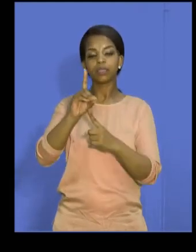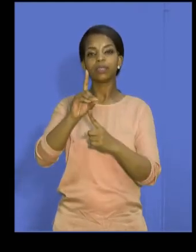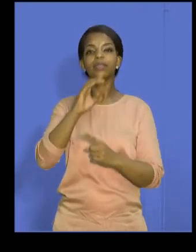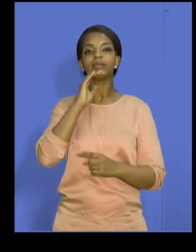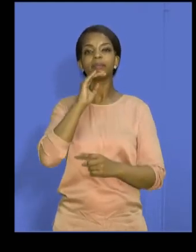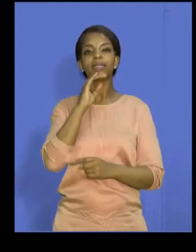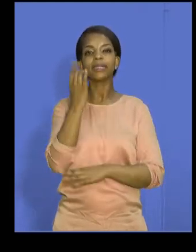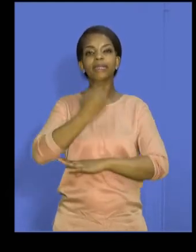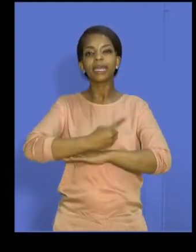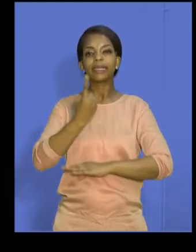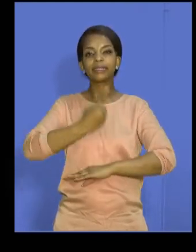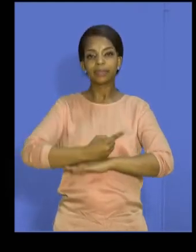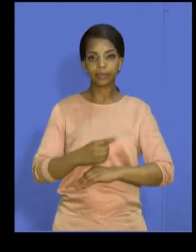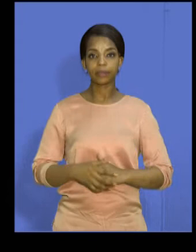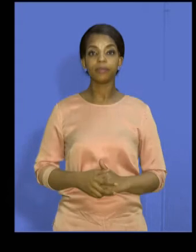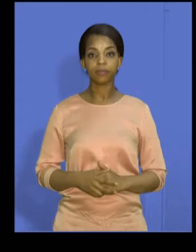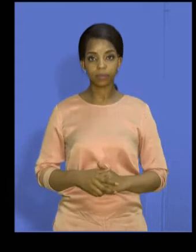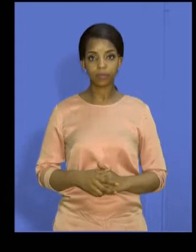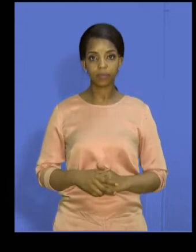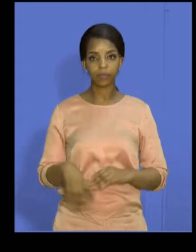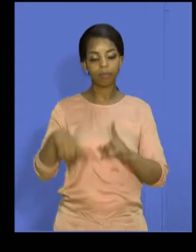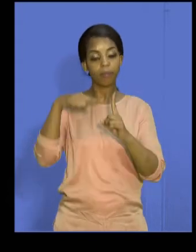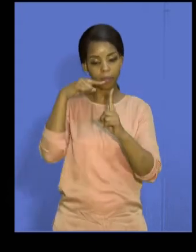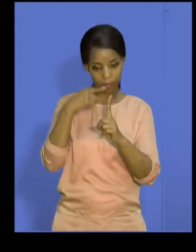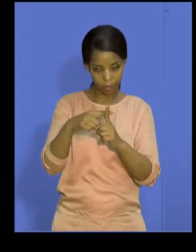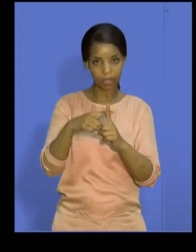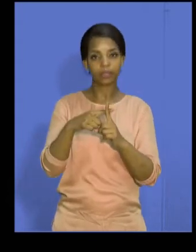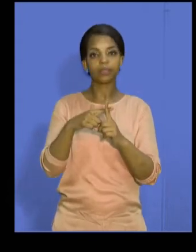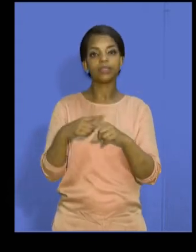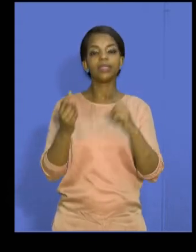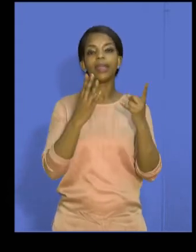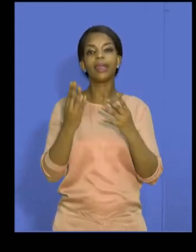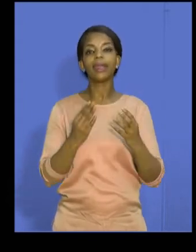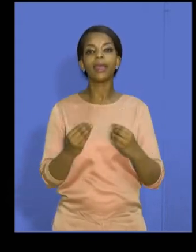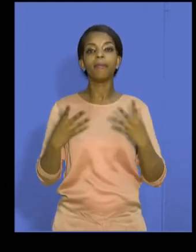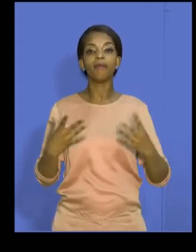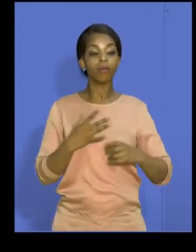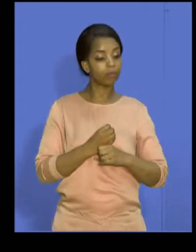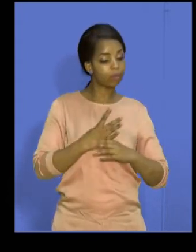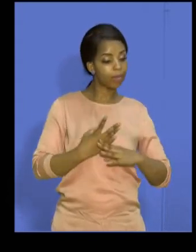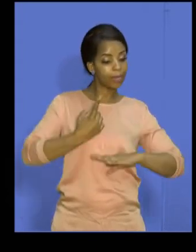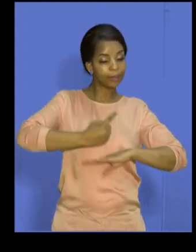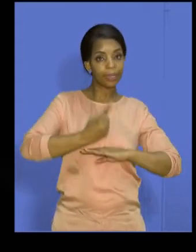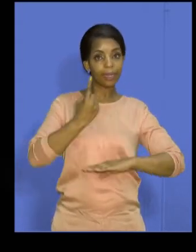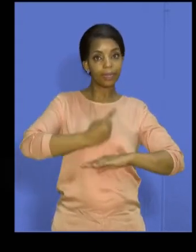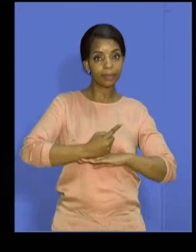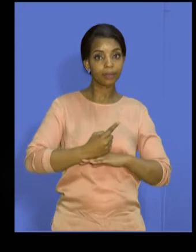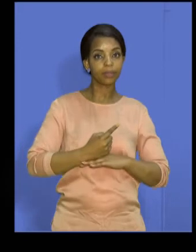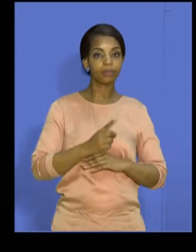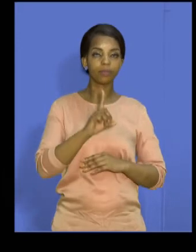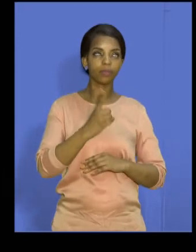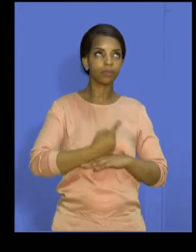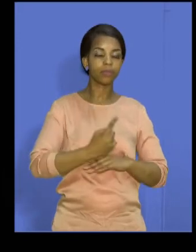then plus the initial number of days that the initial number of steps that the